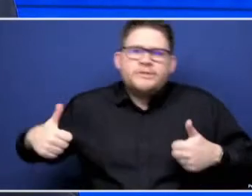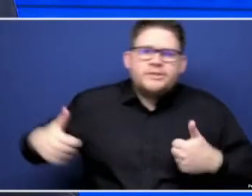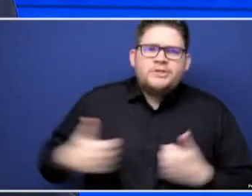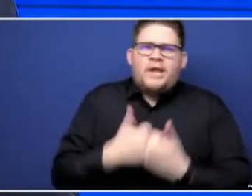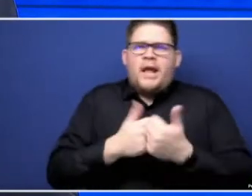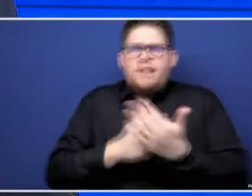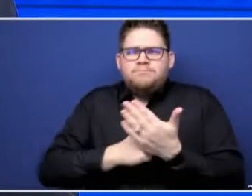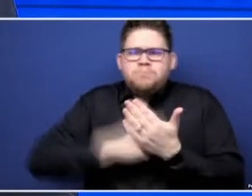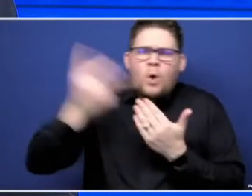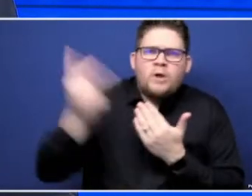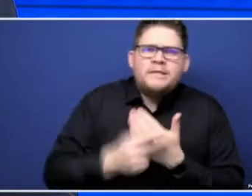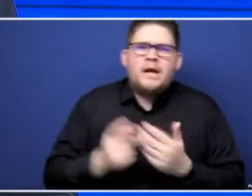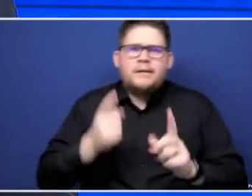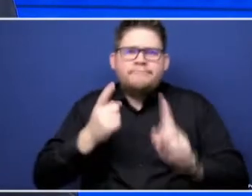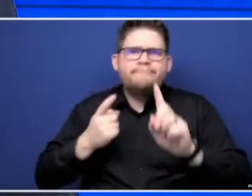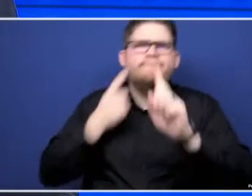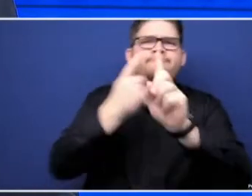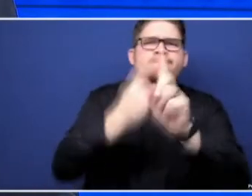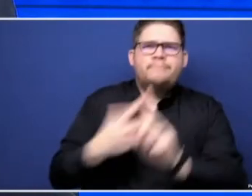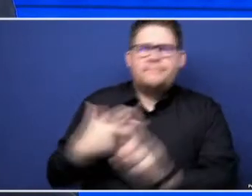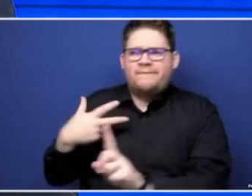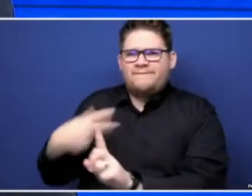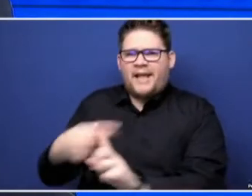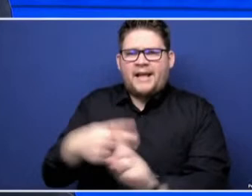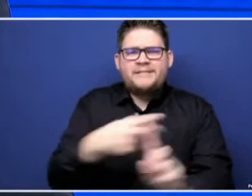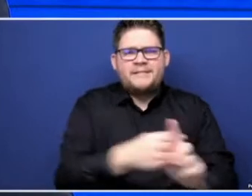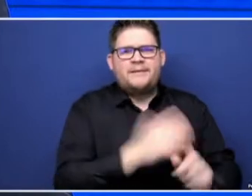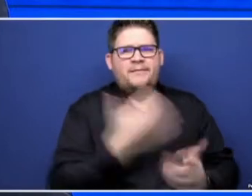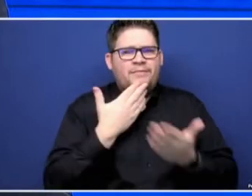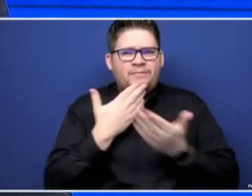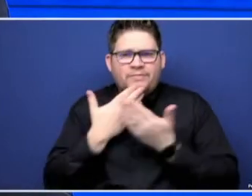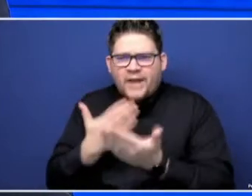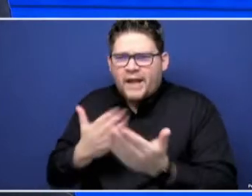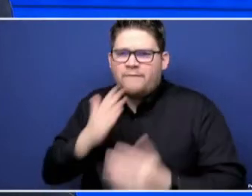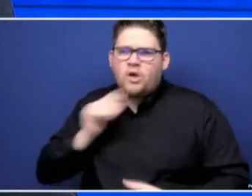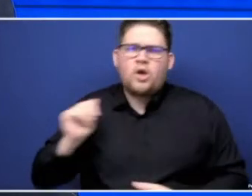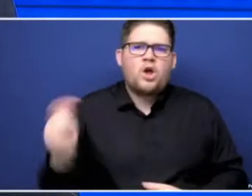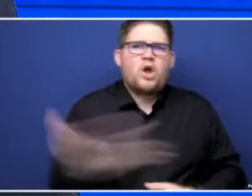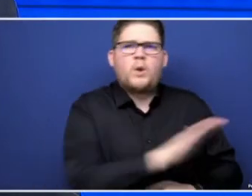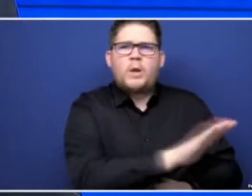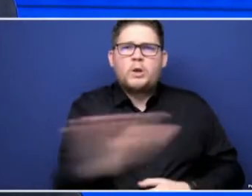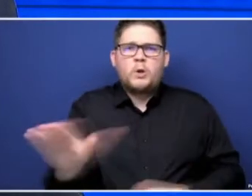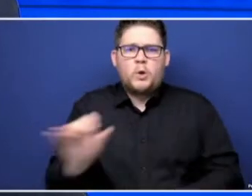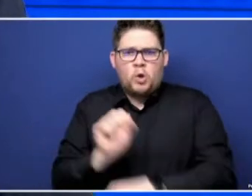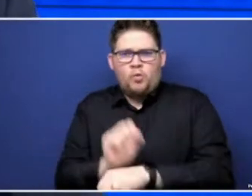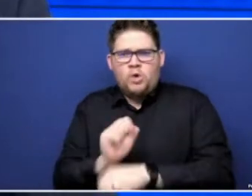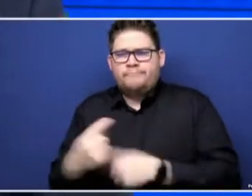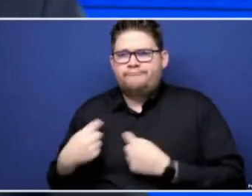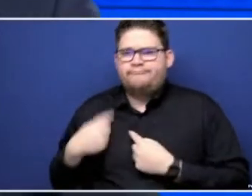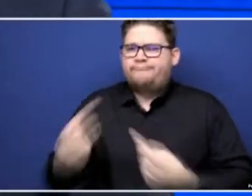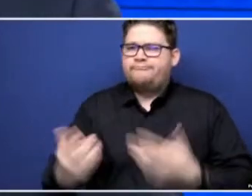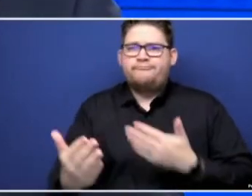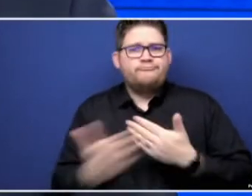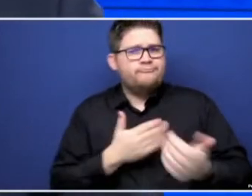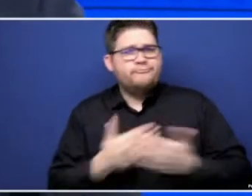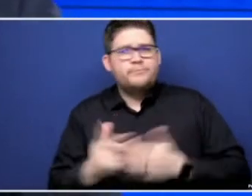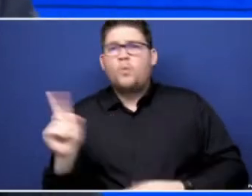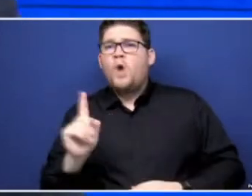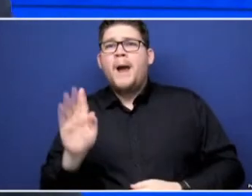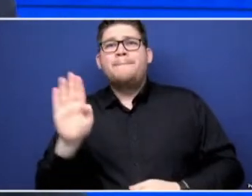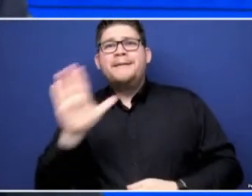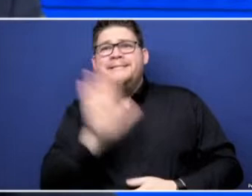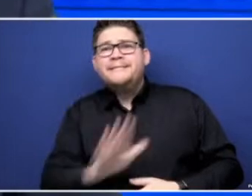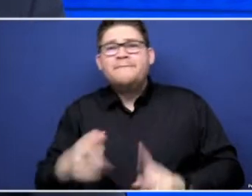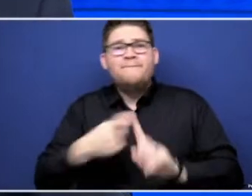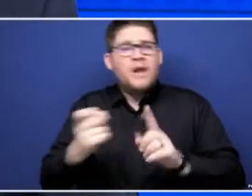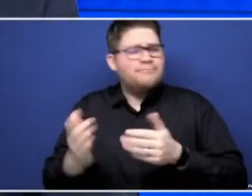worried should British Columbians be that our vaccination chain is going to be disrupted? Well, thank you for the question. And